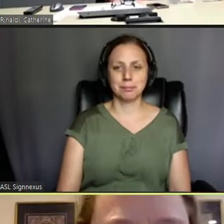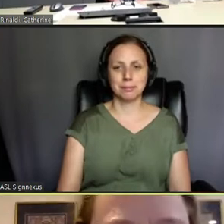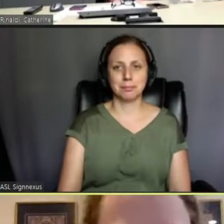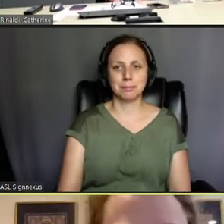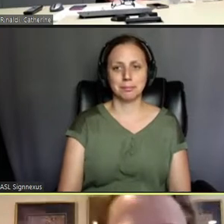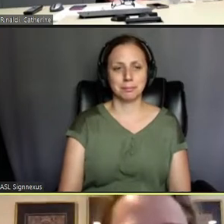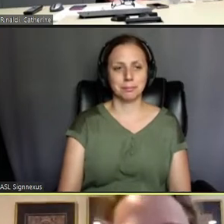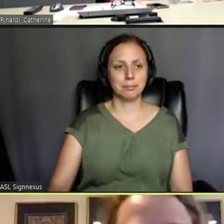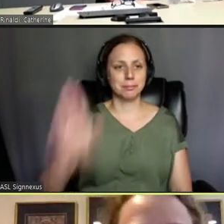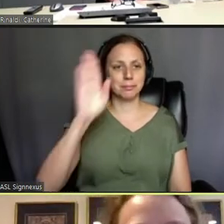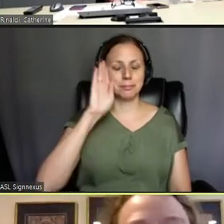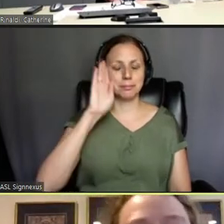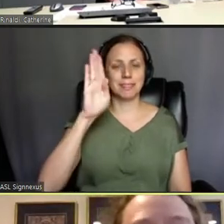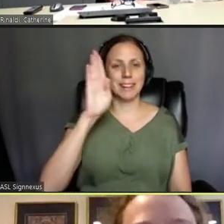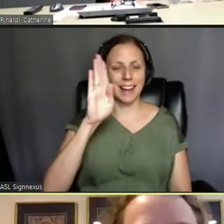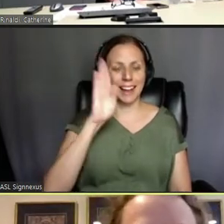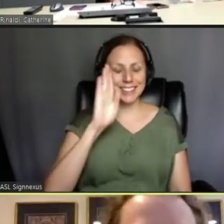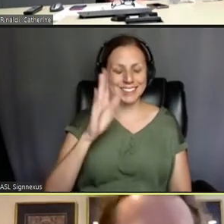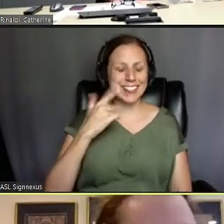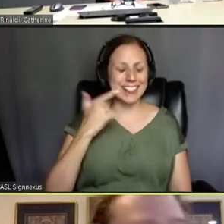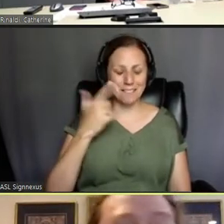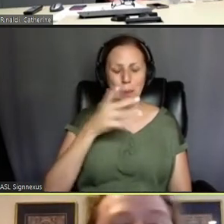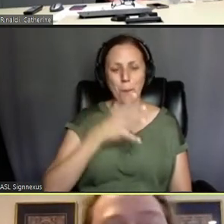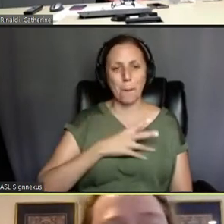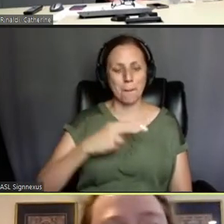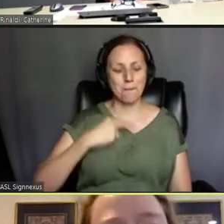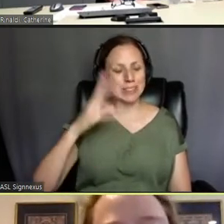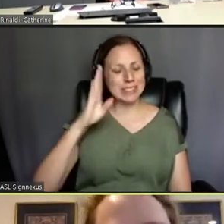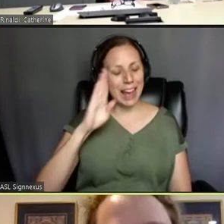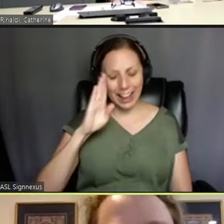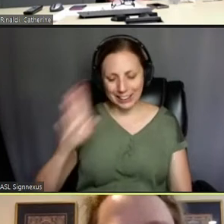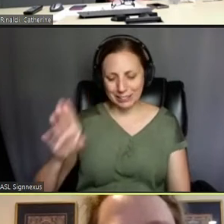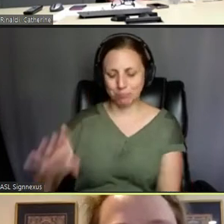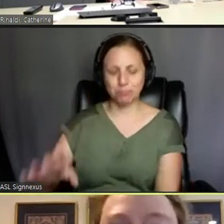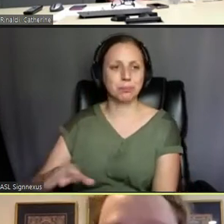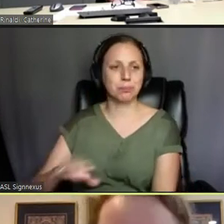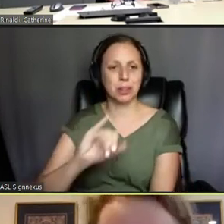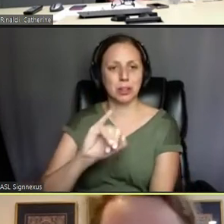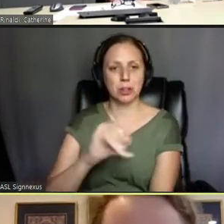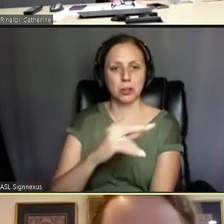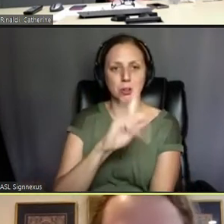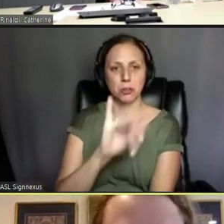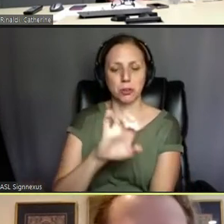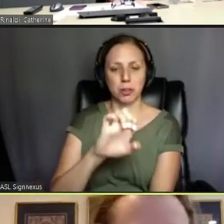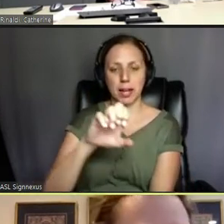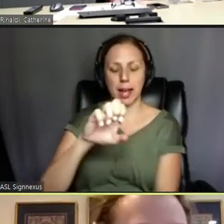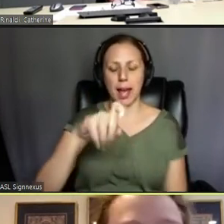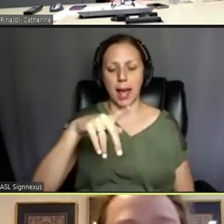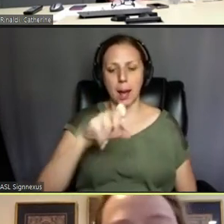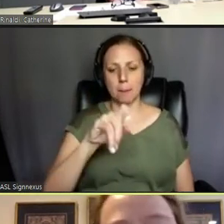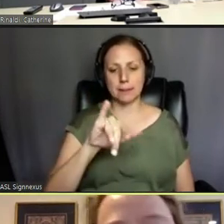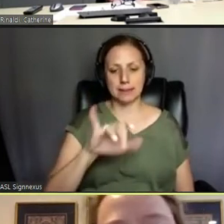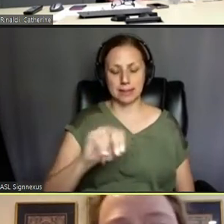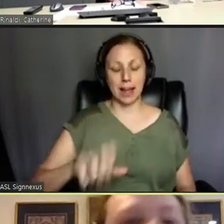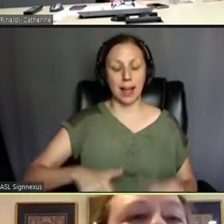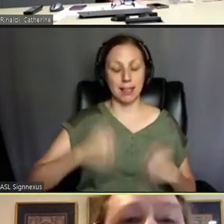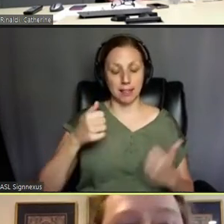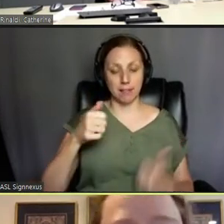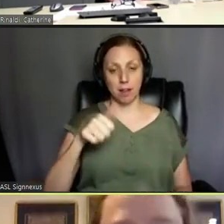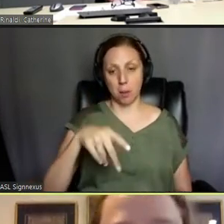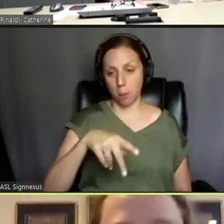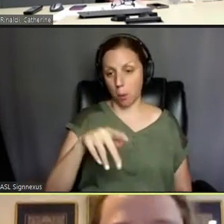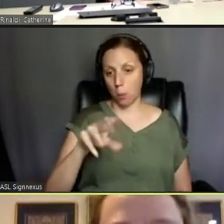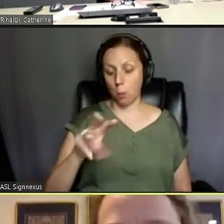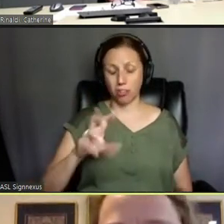Hi. I'm sorry about that. Judy Epstein. I live in Port Washington, where I've lived since